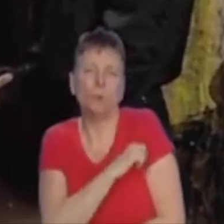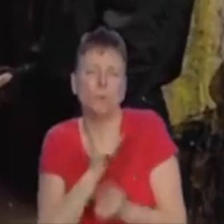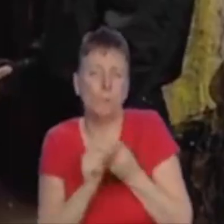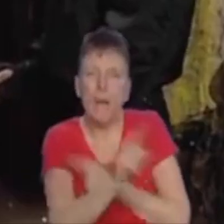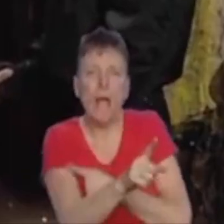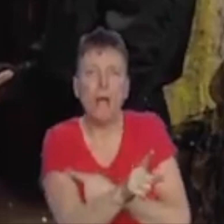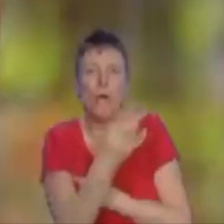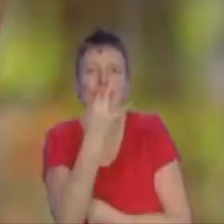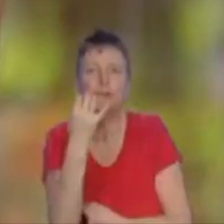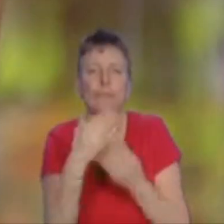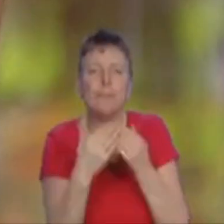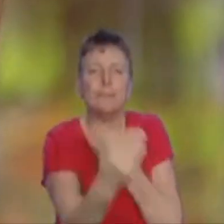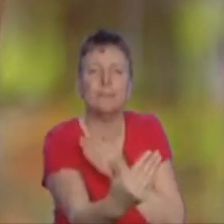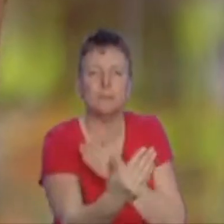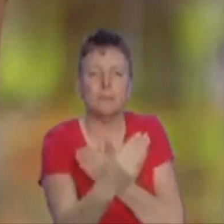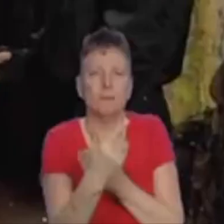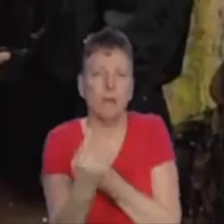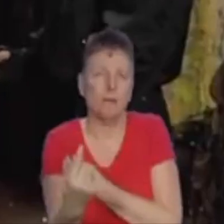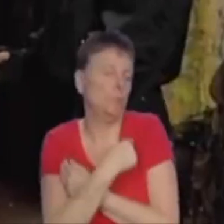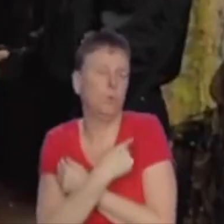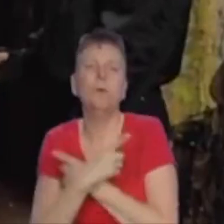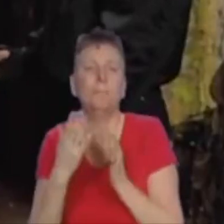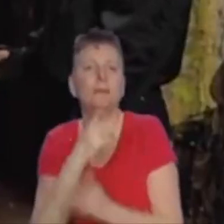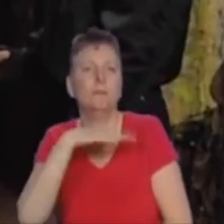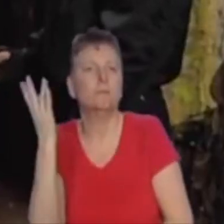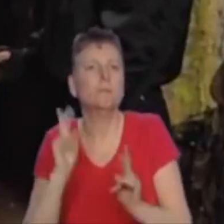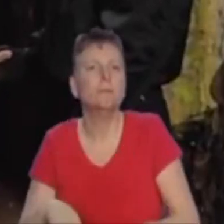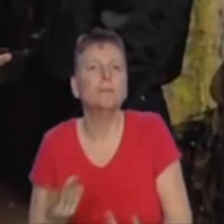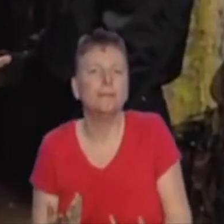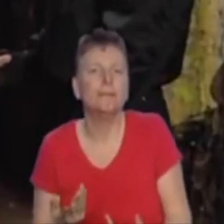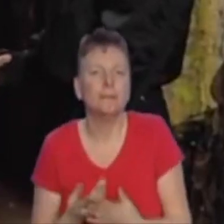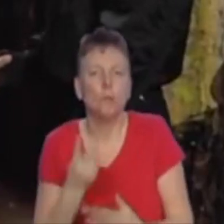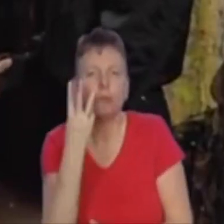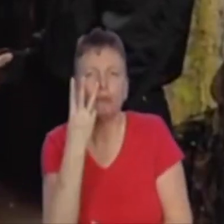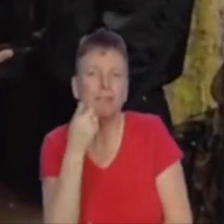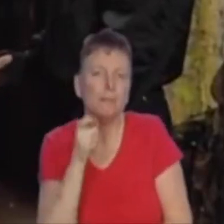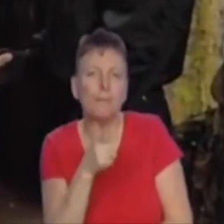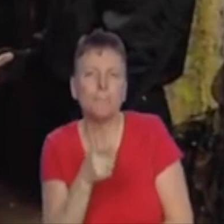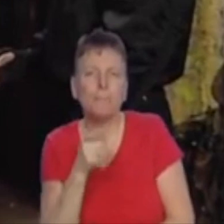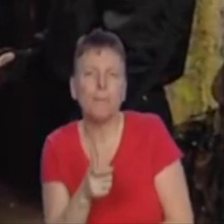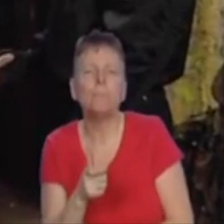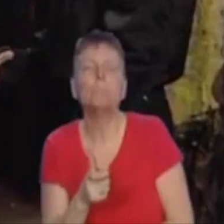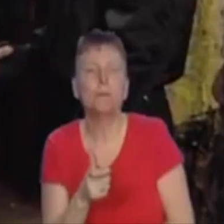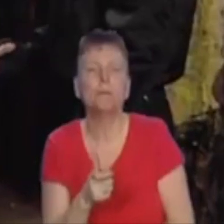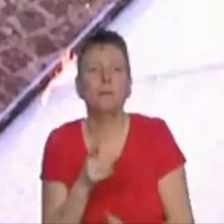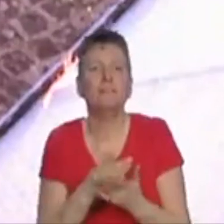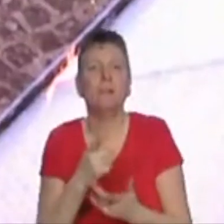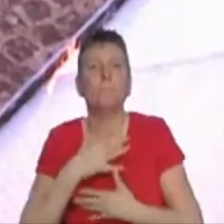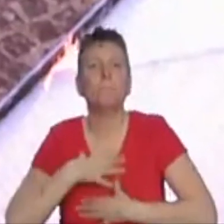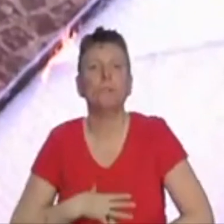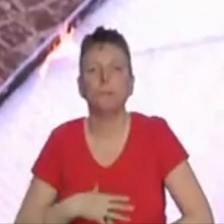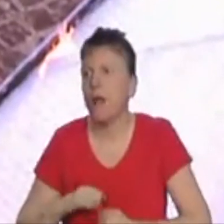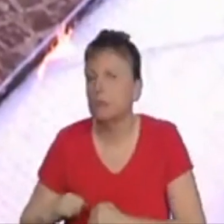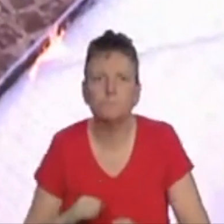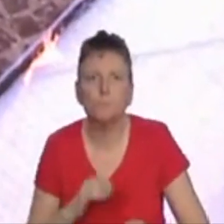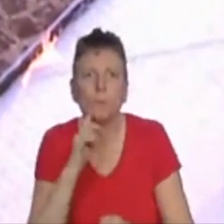sure of an effective kill shot. Putting at least 3 shots into the target is recommended for a certain kill. If there is a